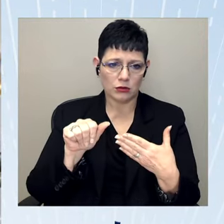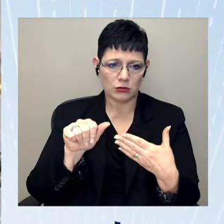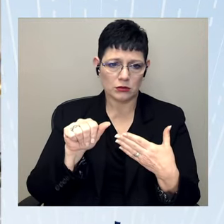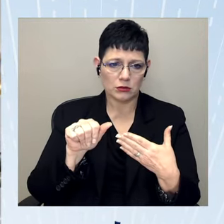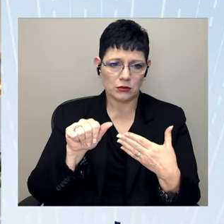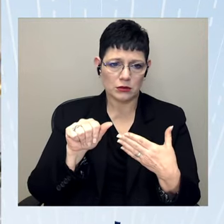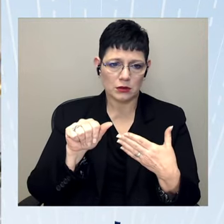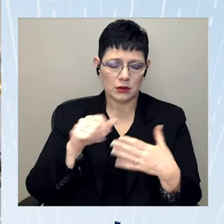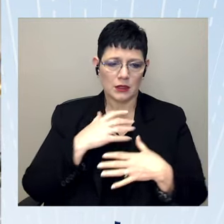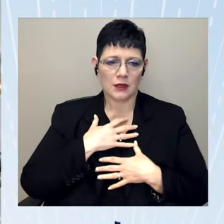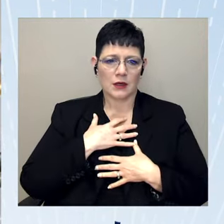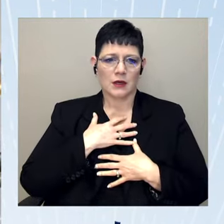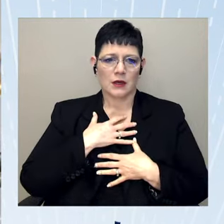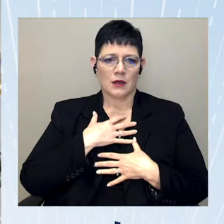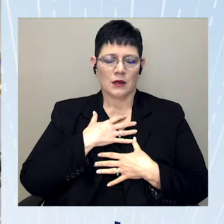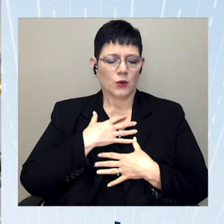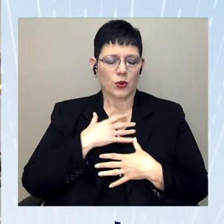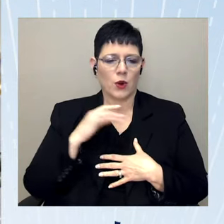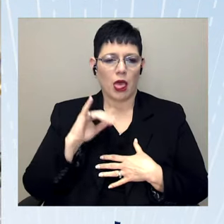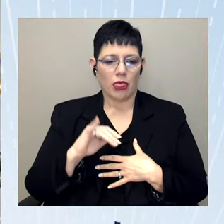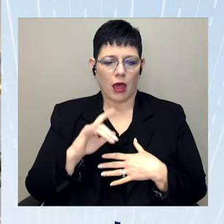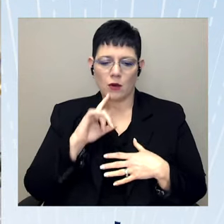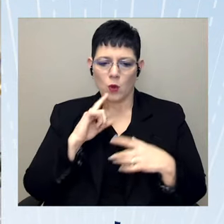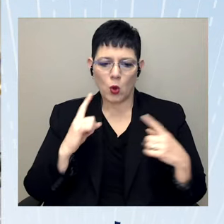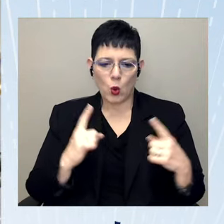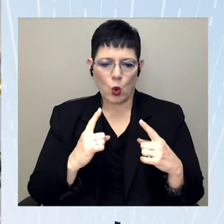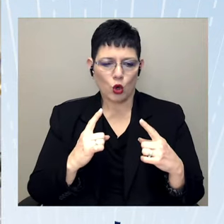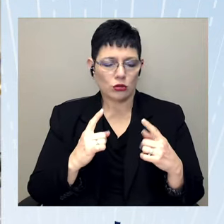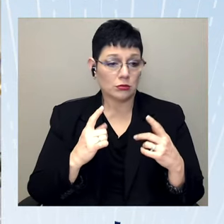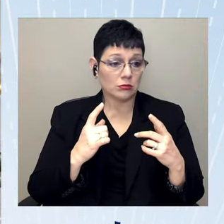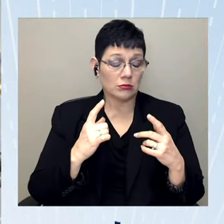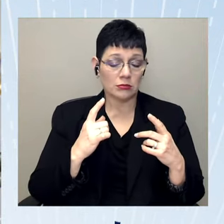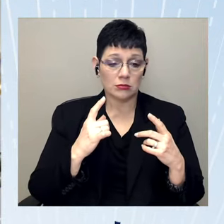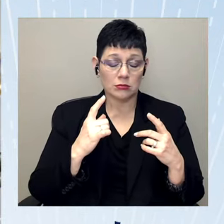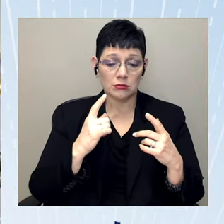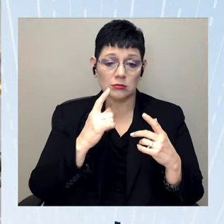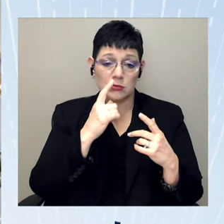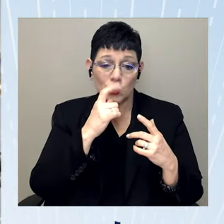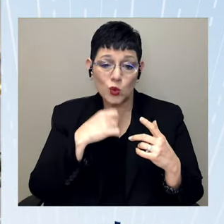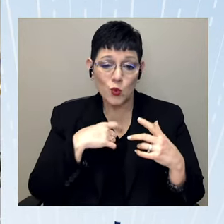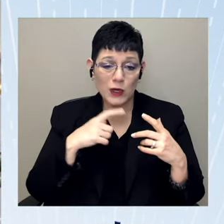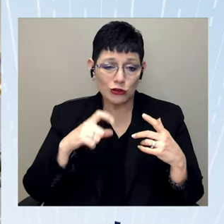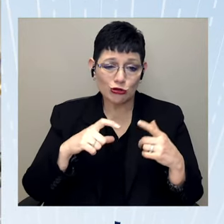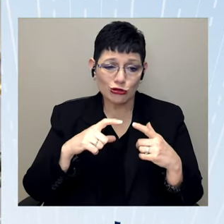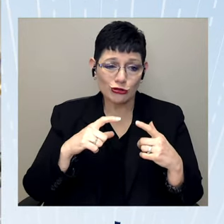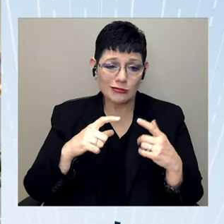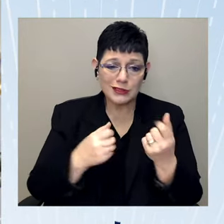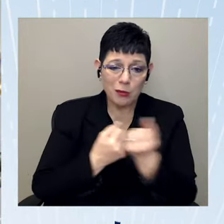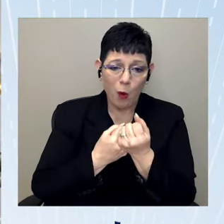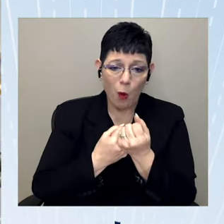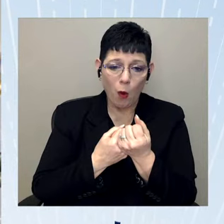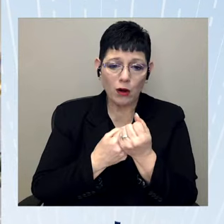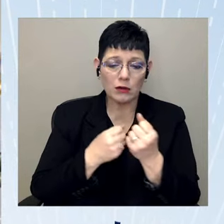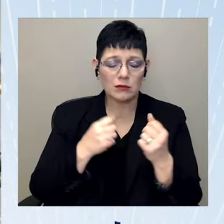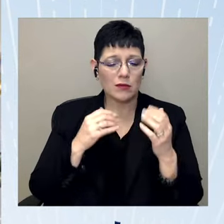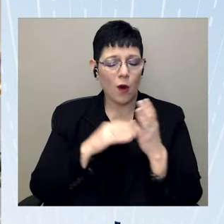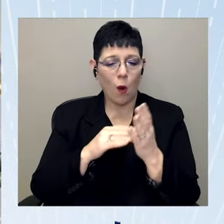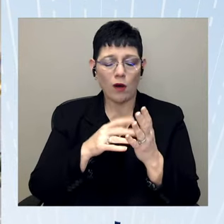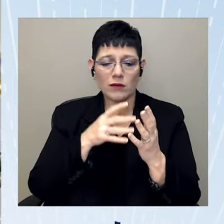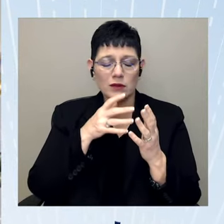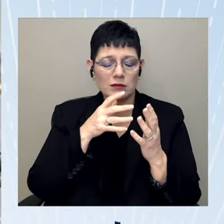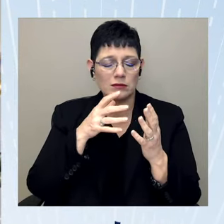It hurts the families we are seeking to care for, and they will end up finding themselves living in child care